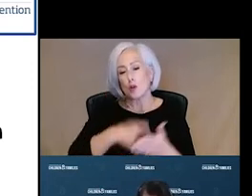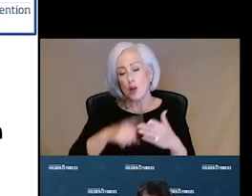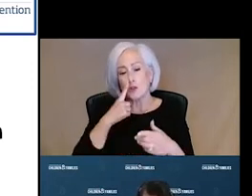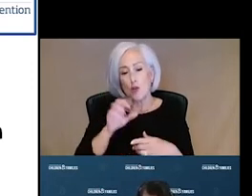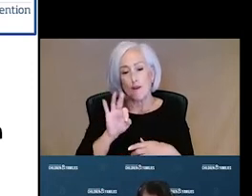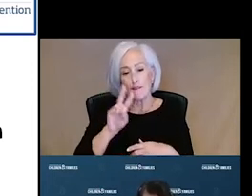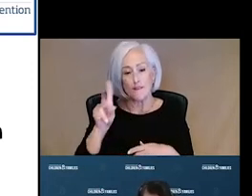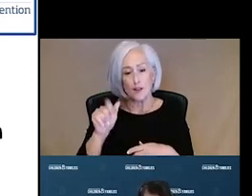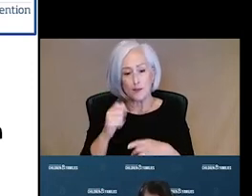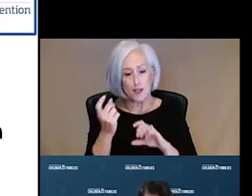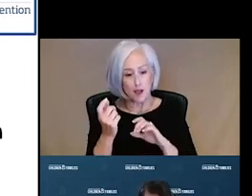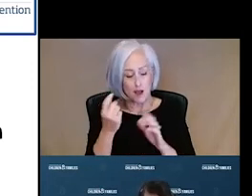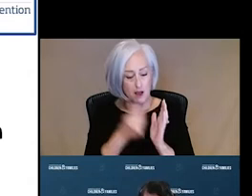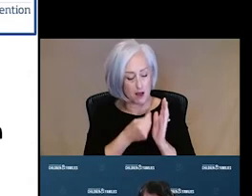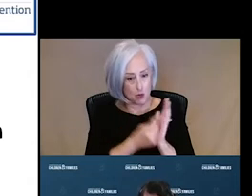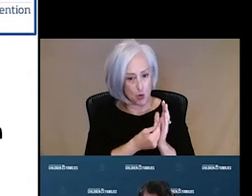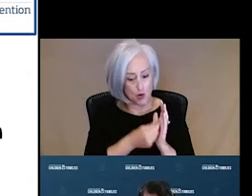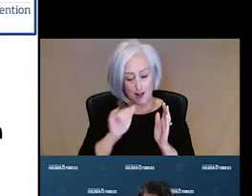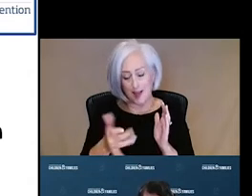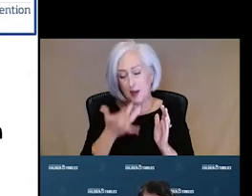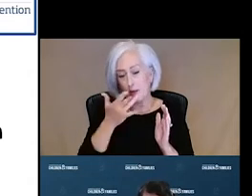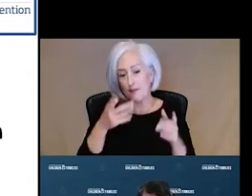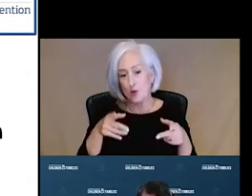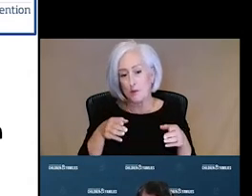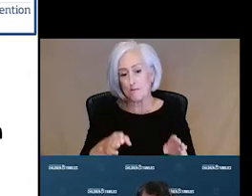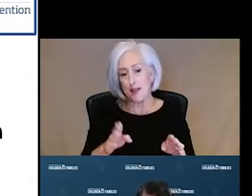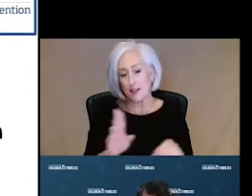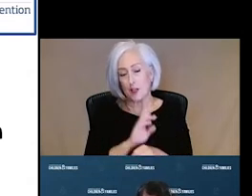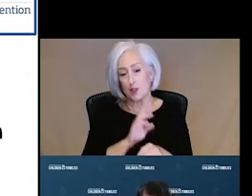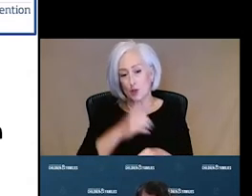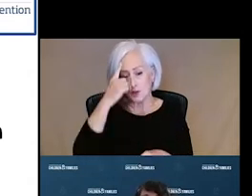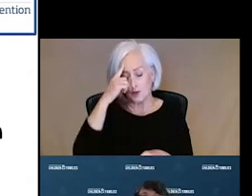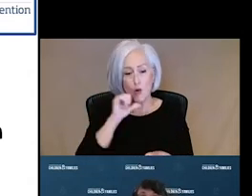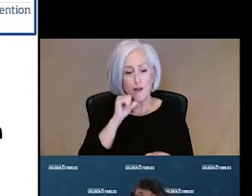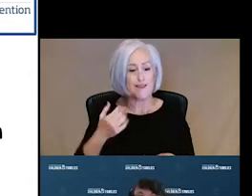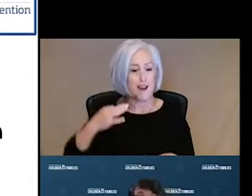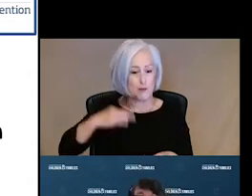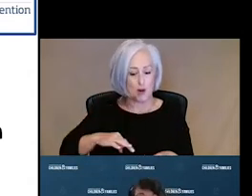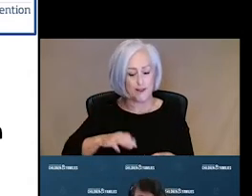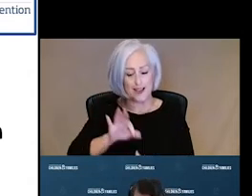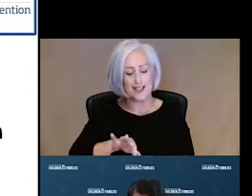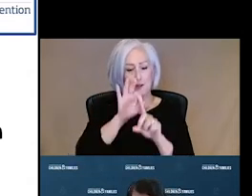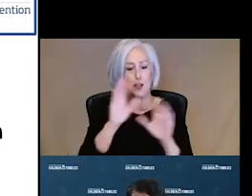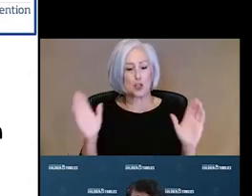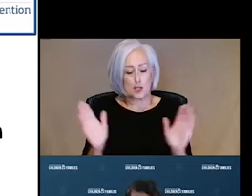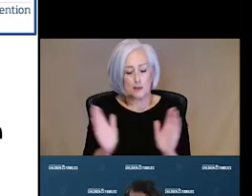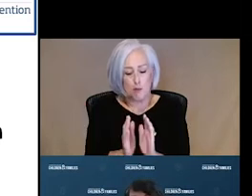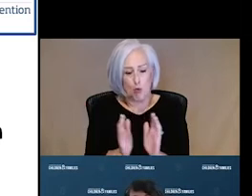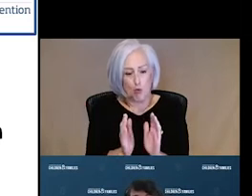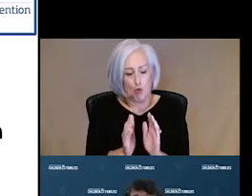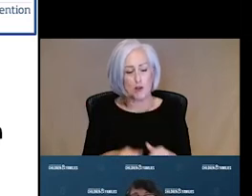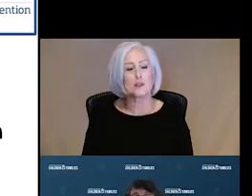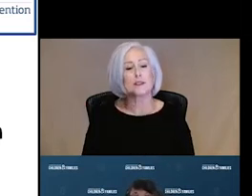award. This is the preferred method used by most nonprofits, especially smaller ones.